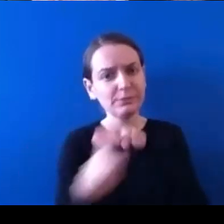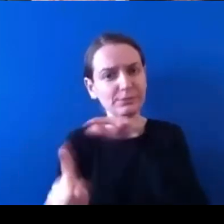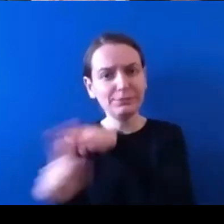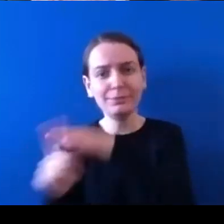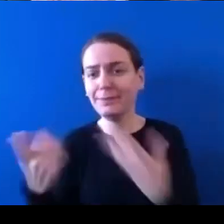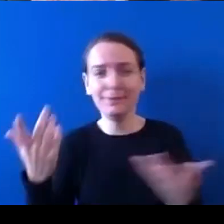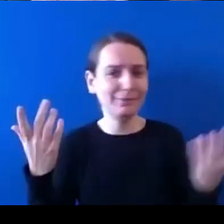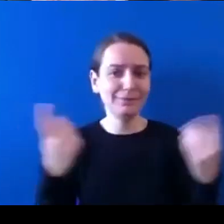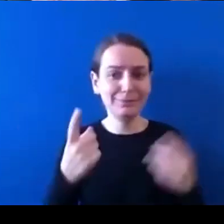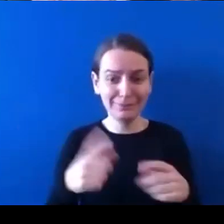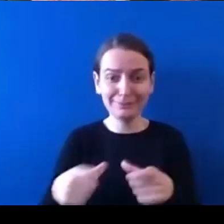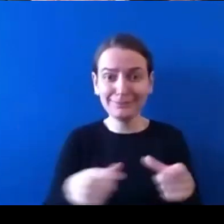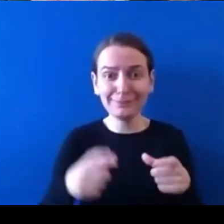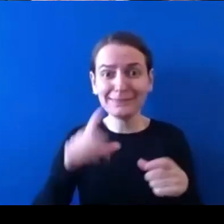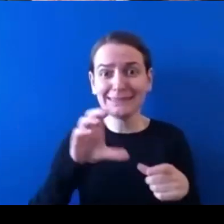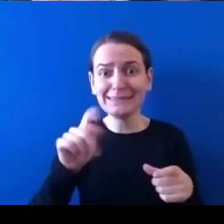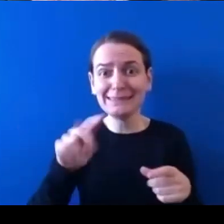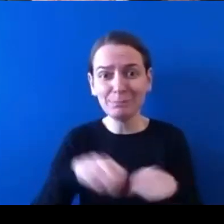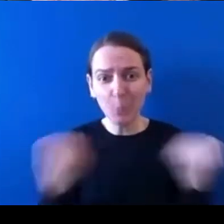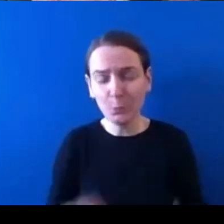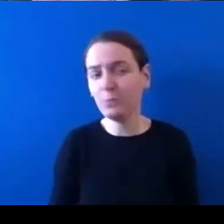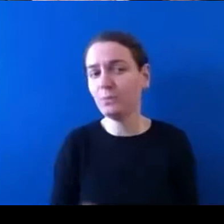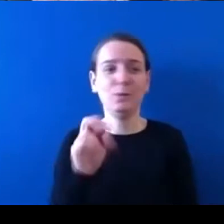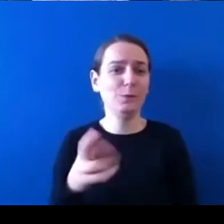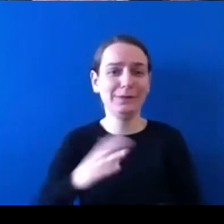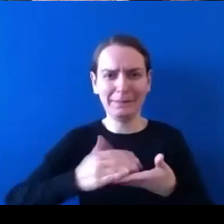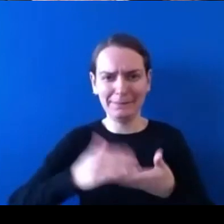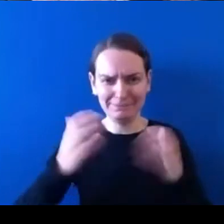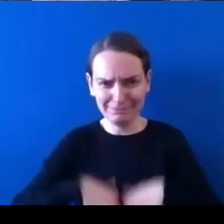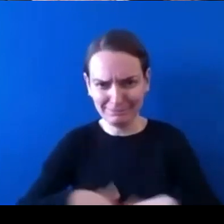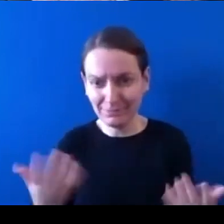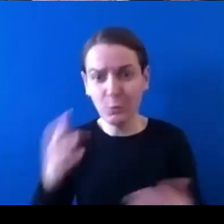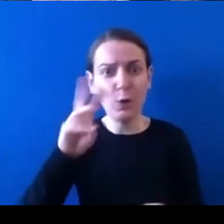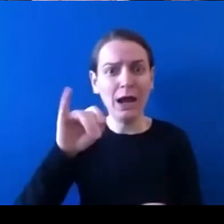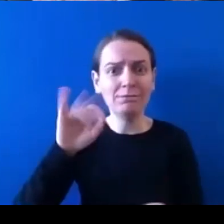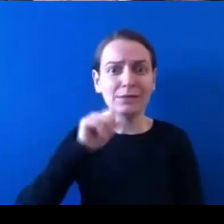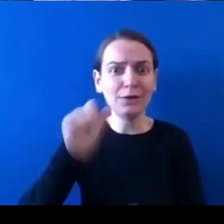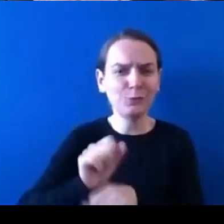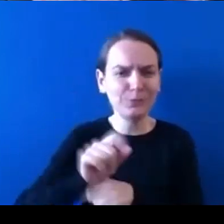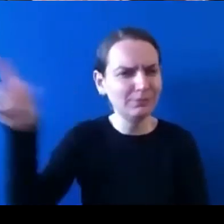How to fix the assistive technology.